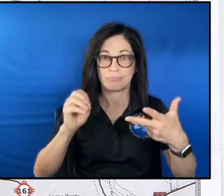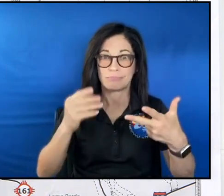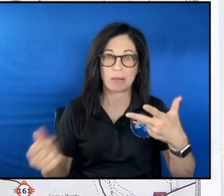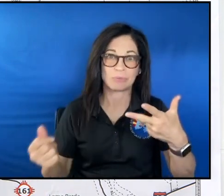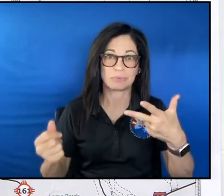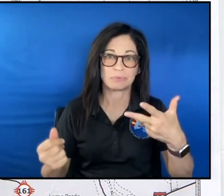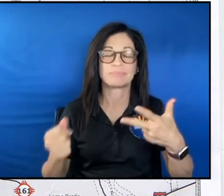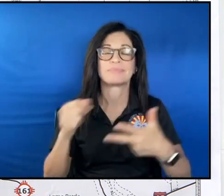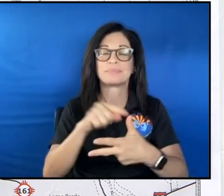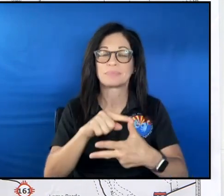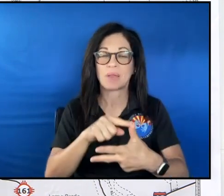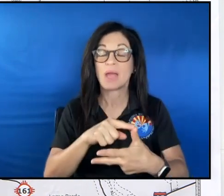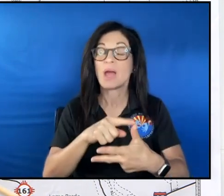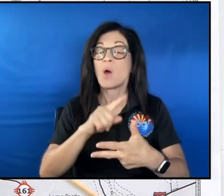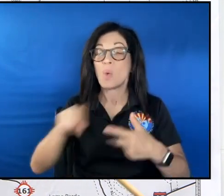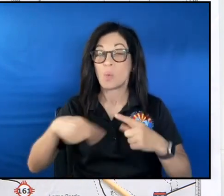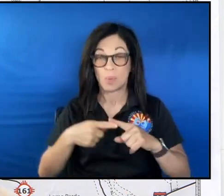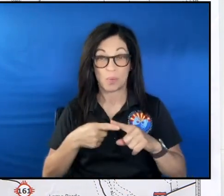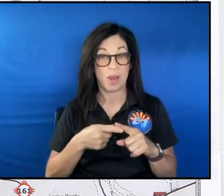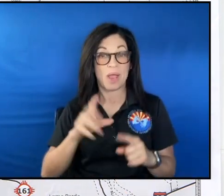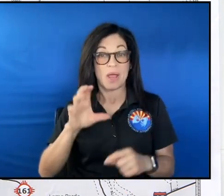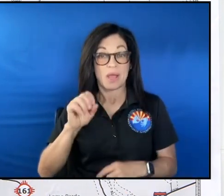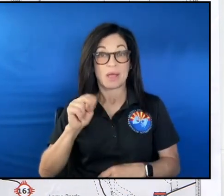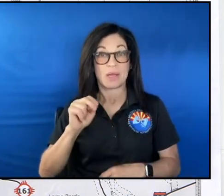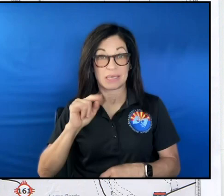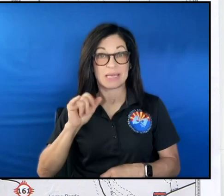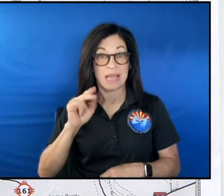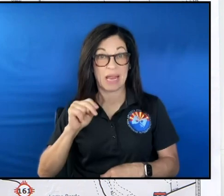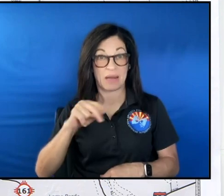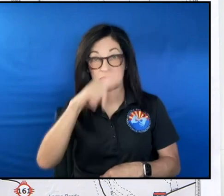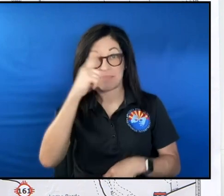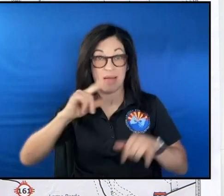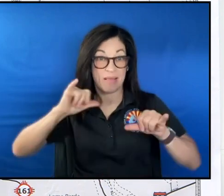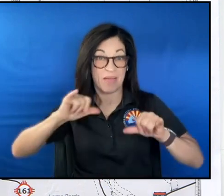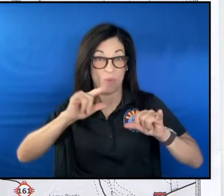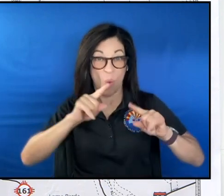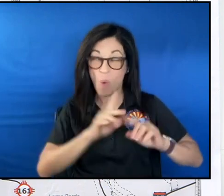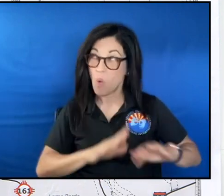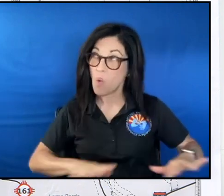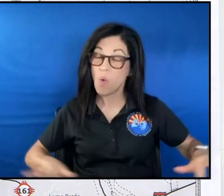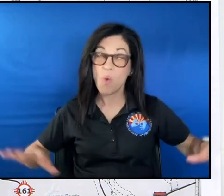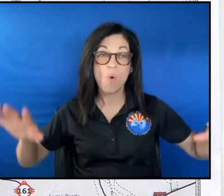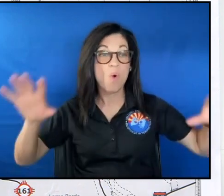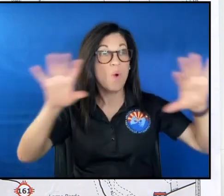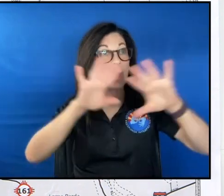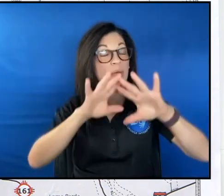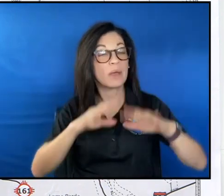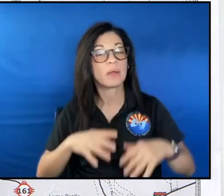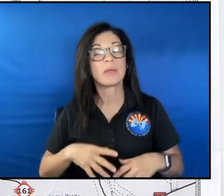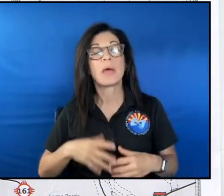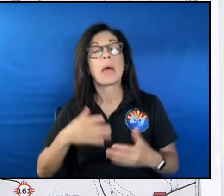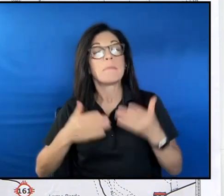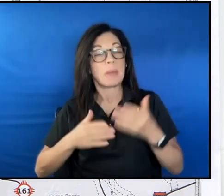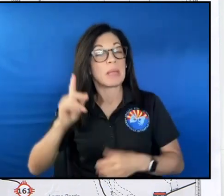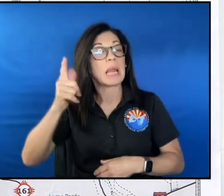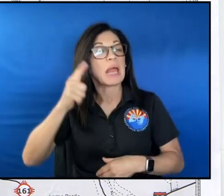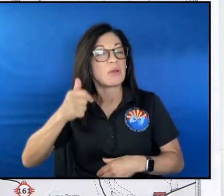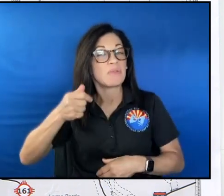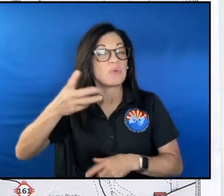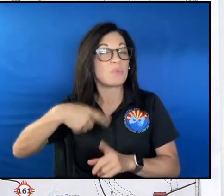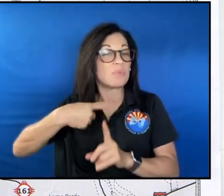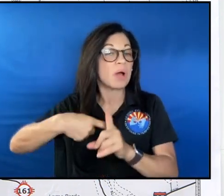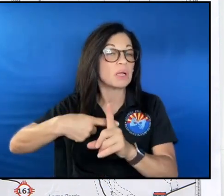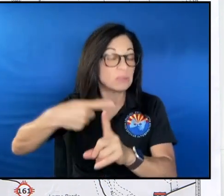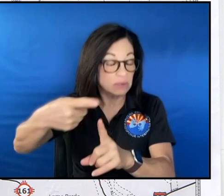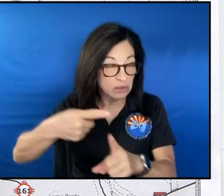once we contain the whole fire's perimeter, later on, you know, maybe a couple months or so, then at that point we